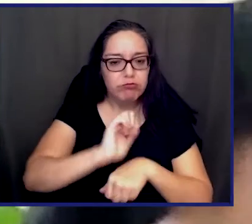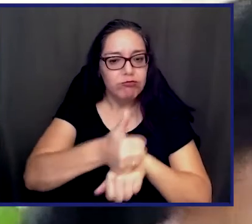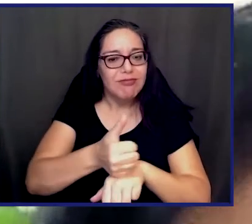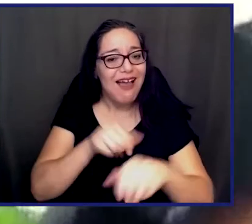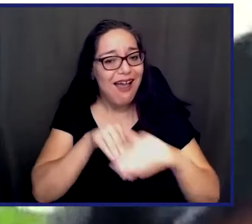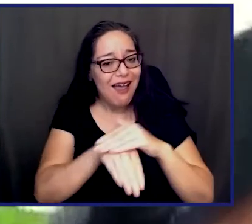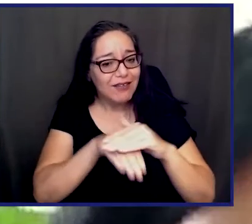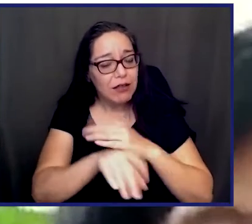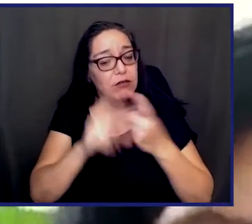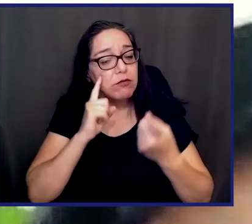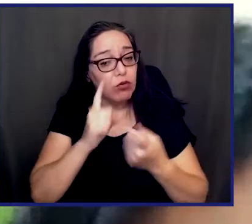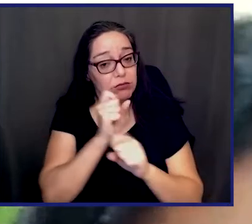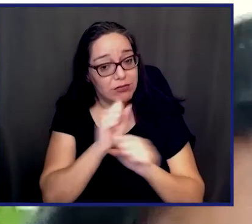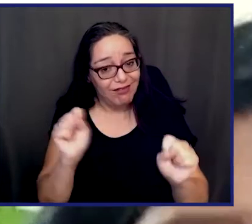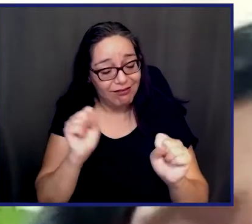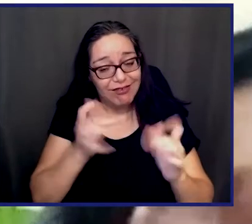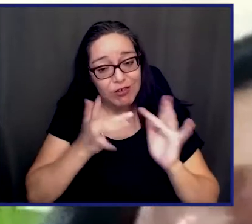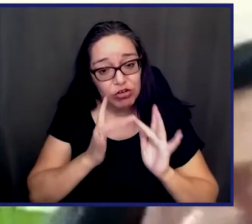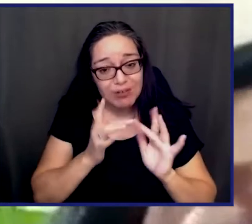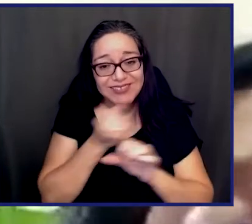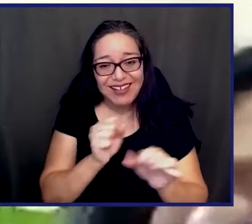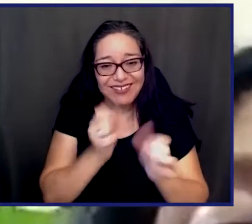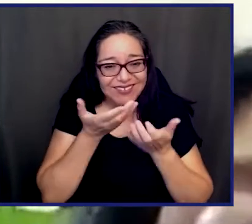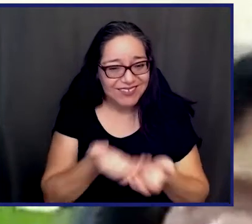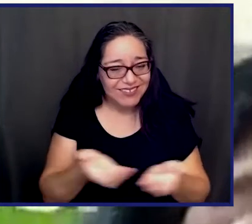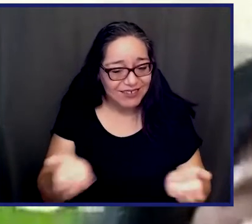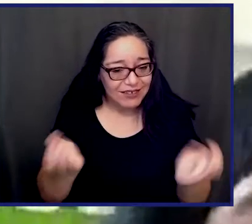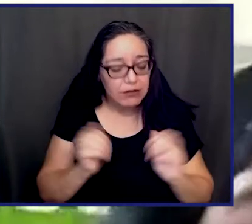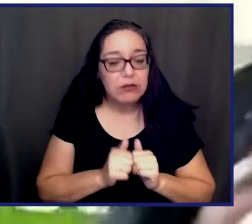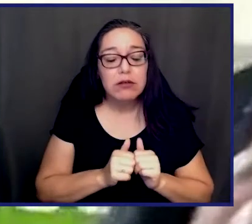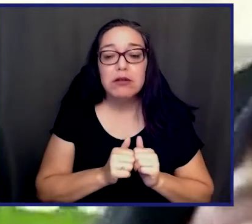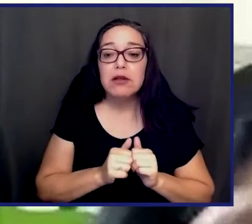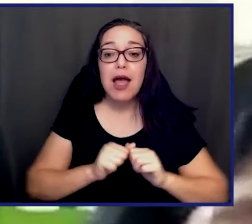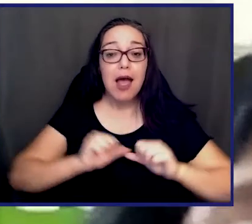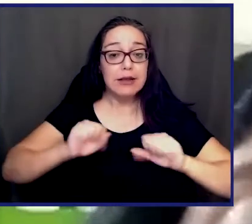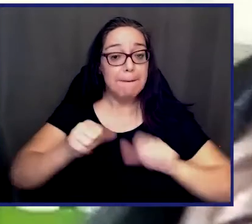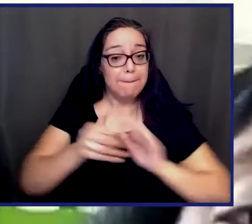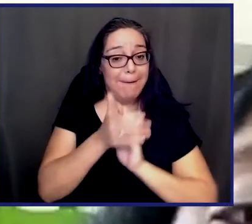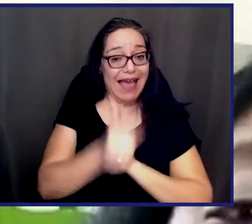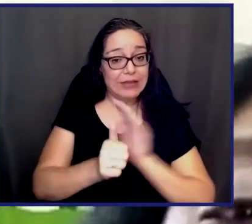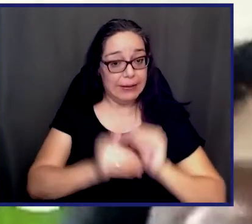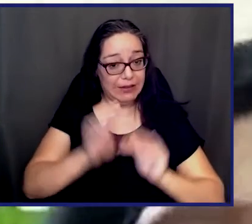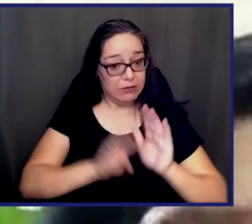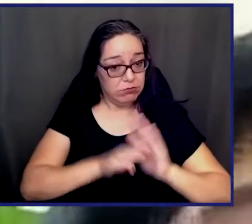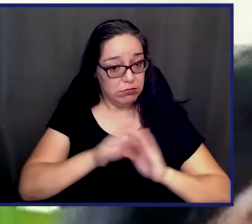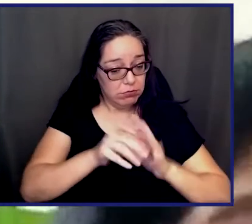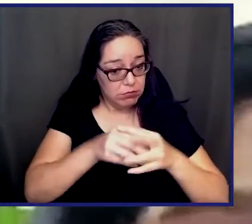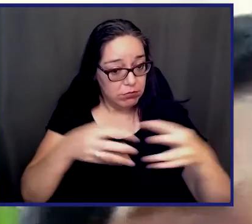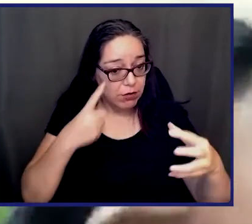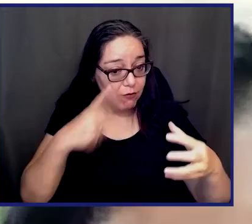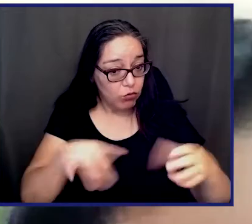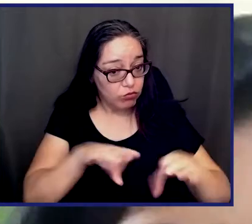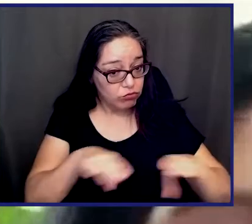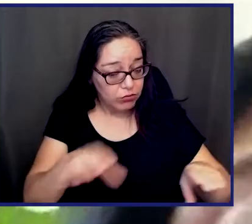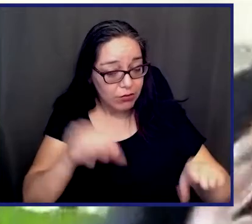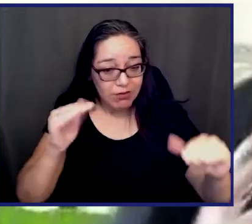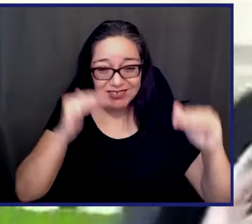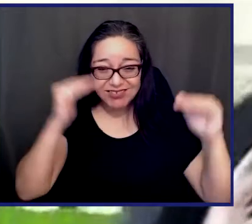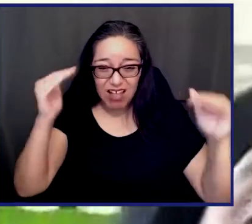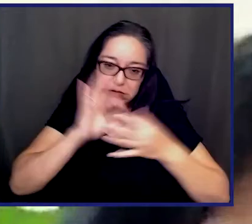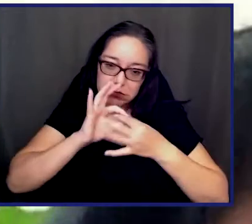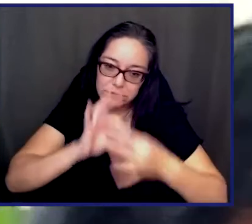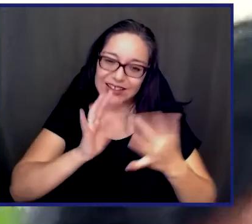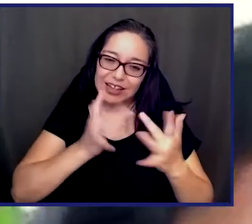to safe internet and devices, capacity building of children and adults on safe internet